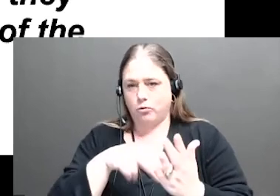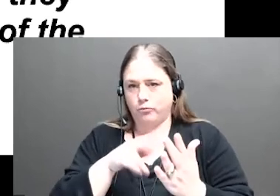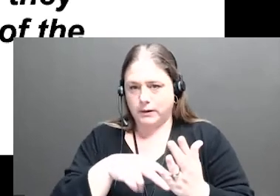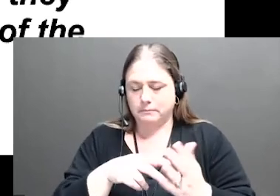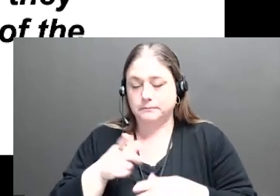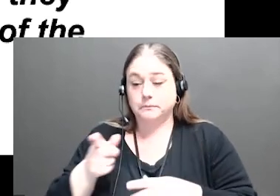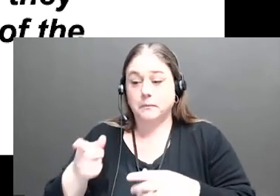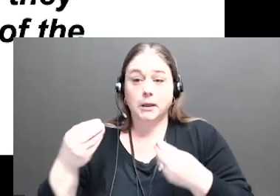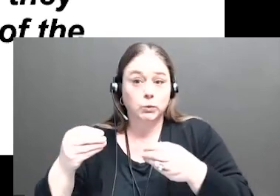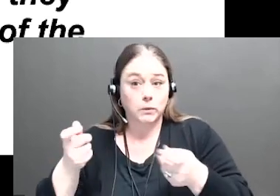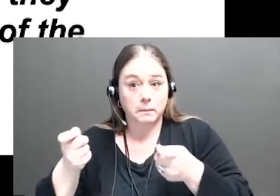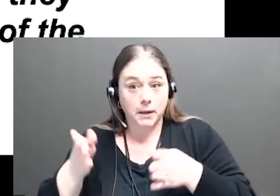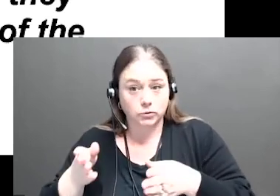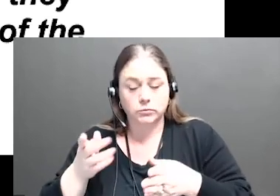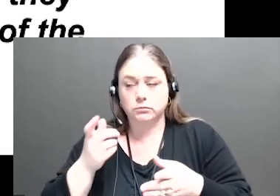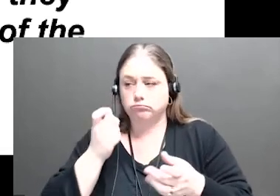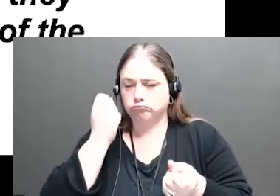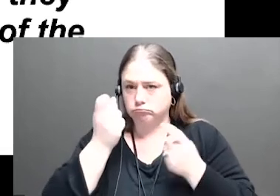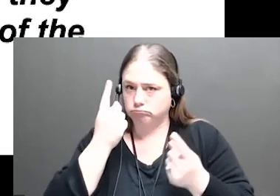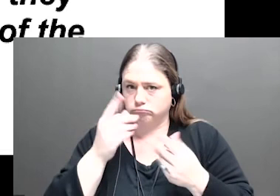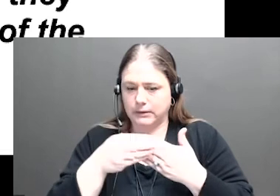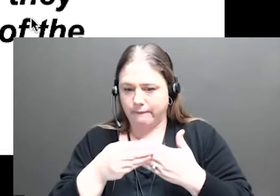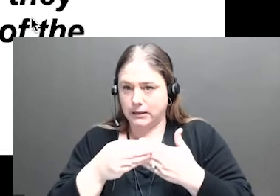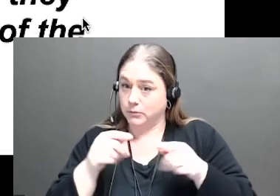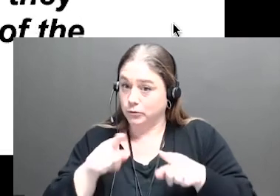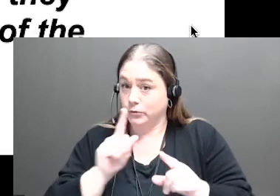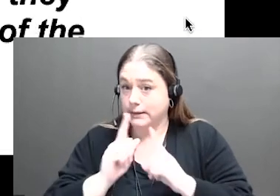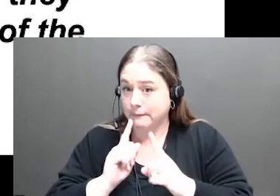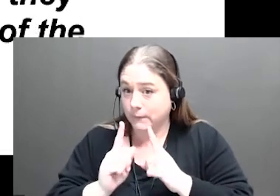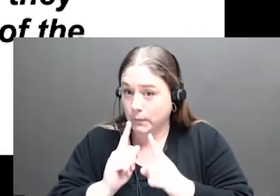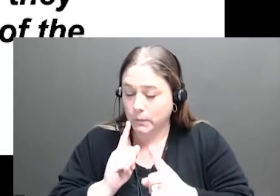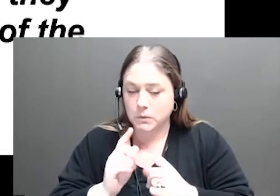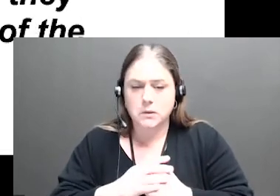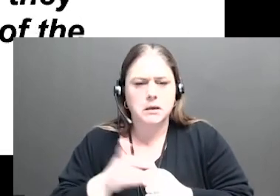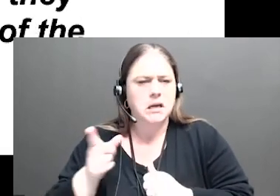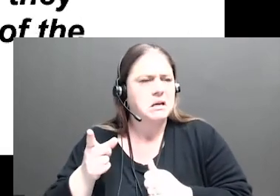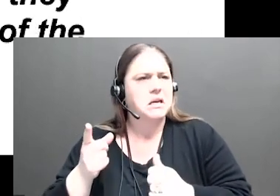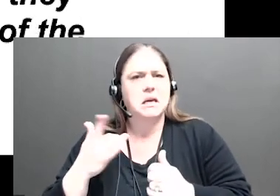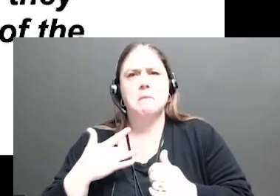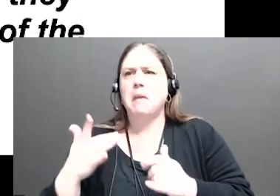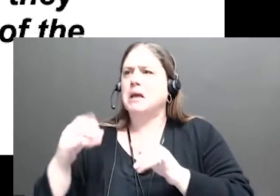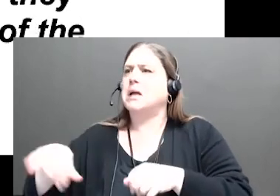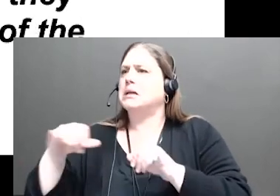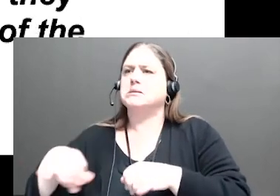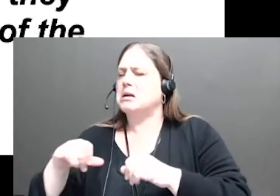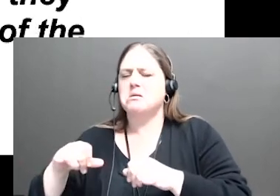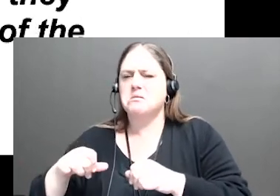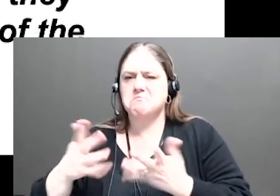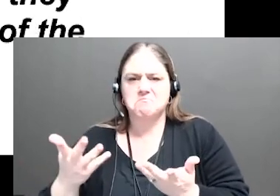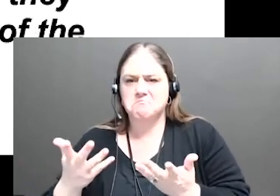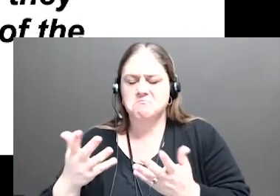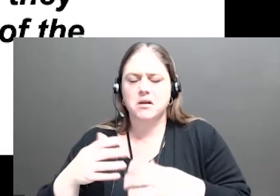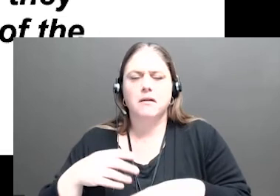was very understanding and flexible when it came to the interview. He was not concerned with the typical interview style and met the needs of the participant by